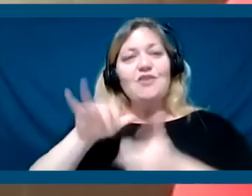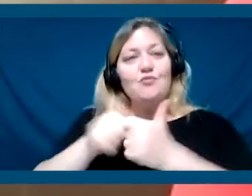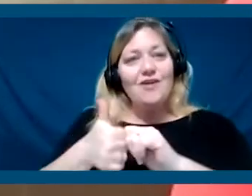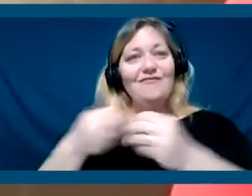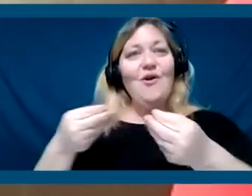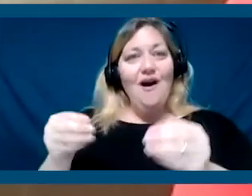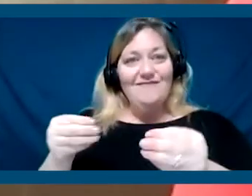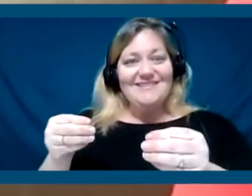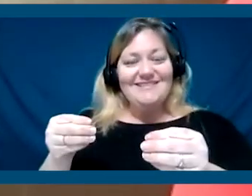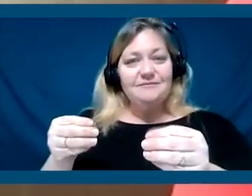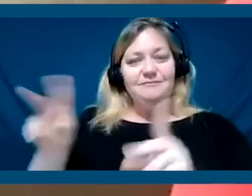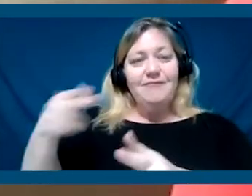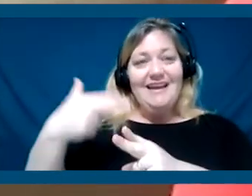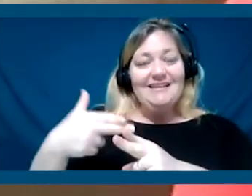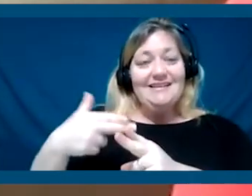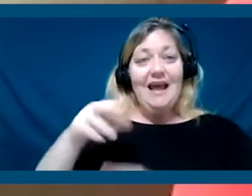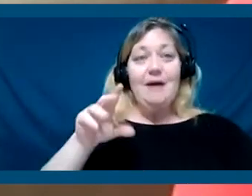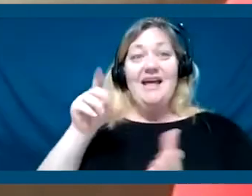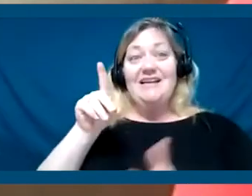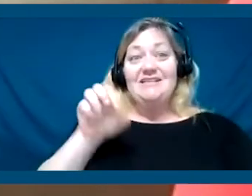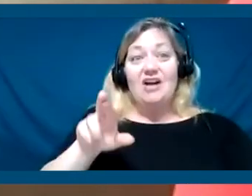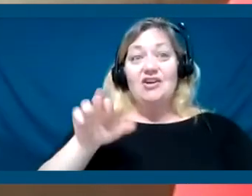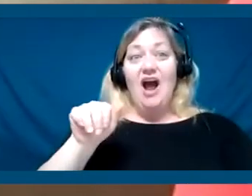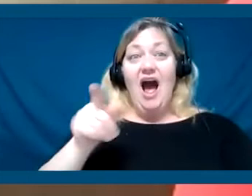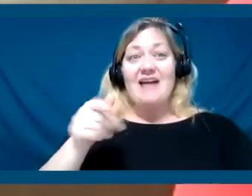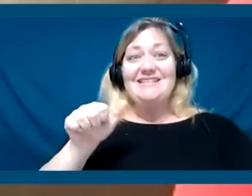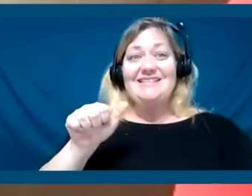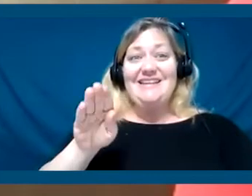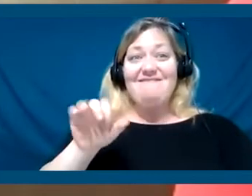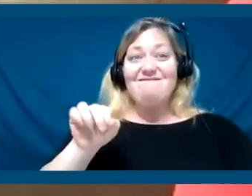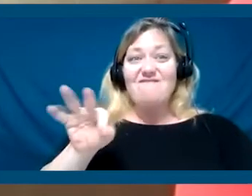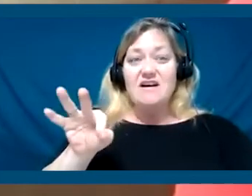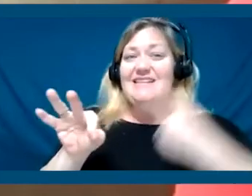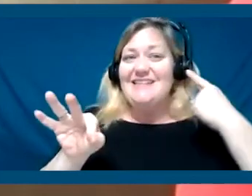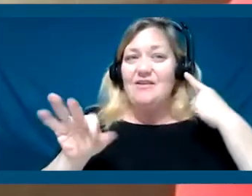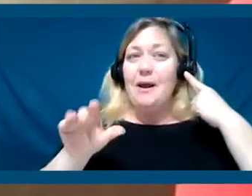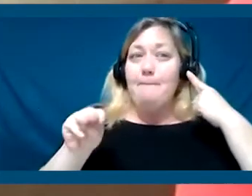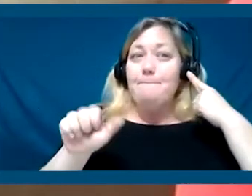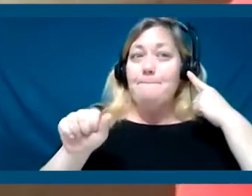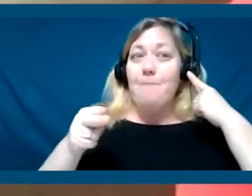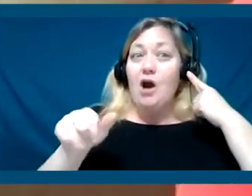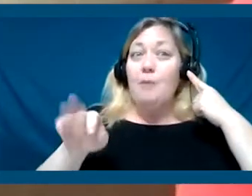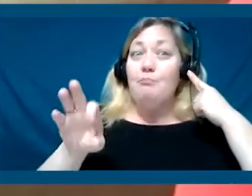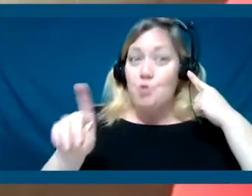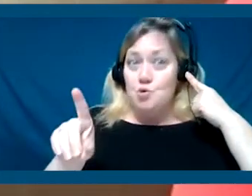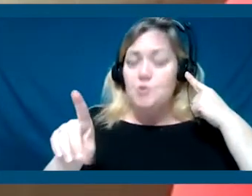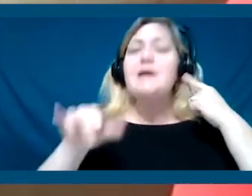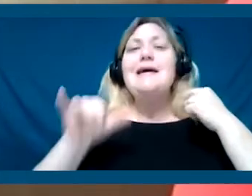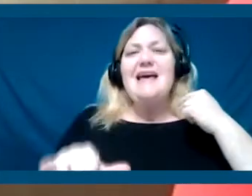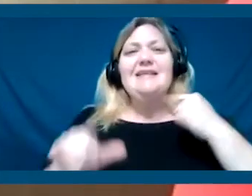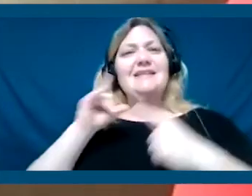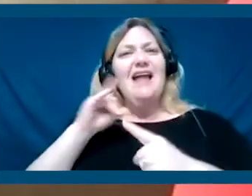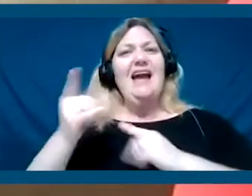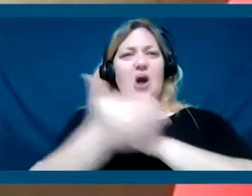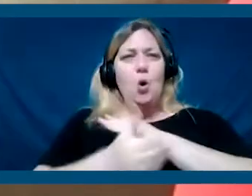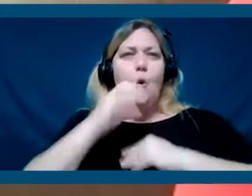office. His name is Dr. Asif Mahmood. He's running for the 40th Congressional District here in Orange County. And